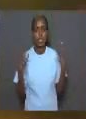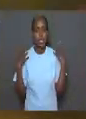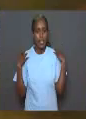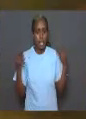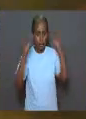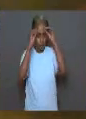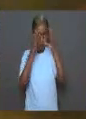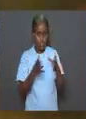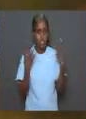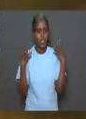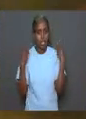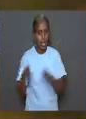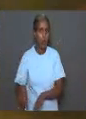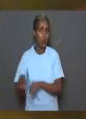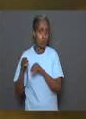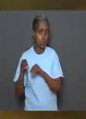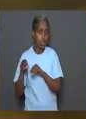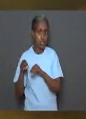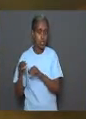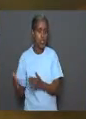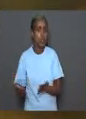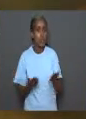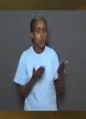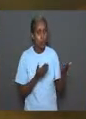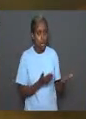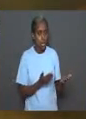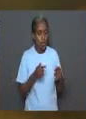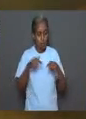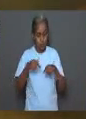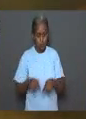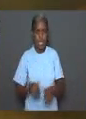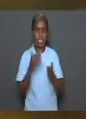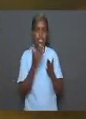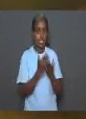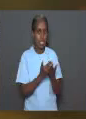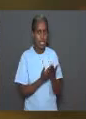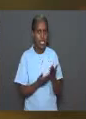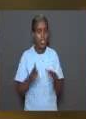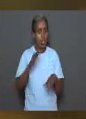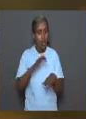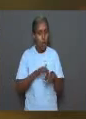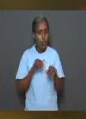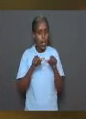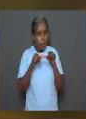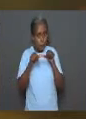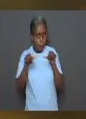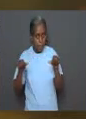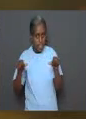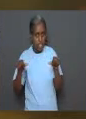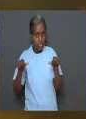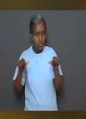Hello, teacher. Hello, students. Welcome to today's lesson on measures